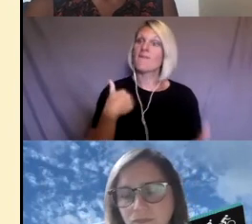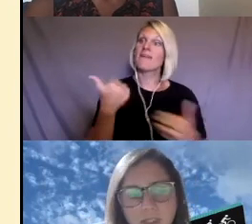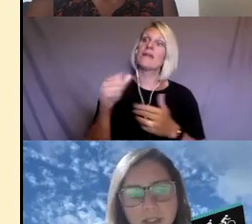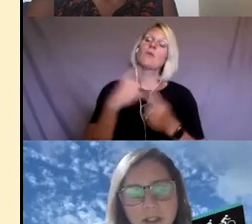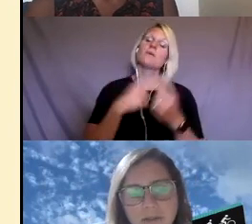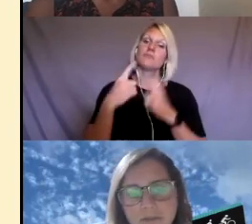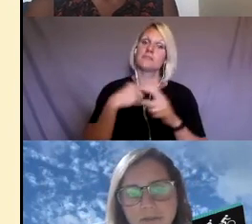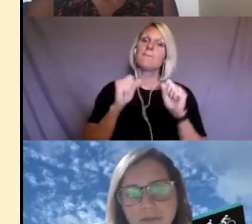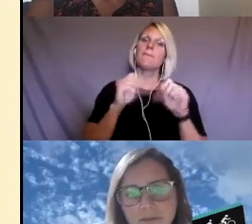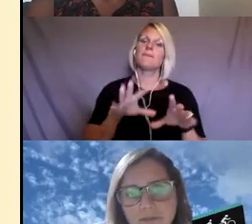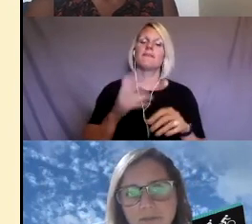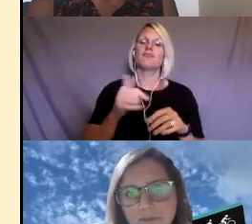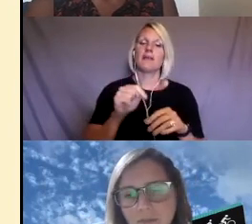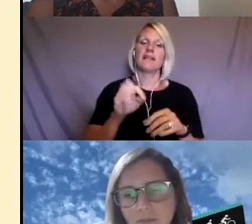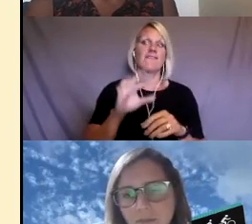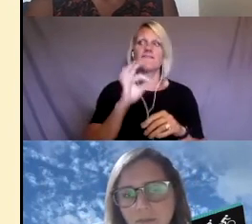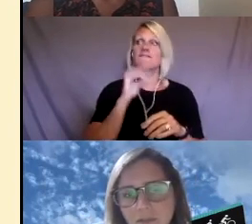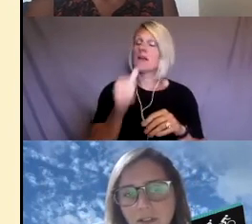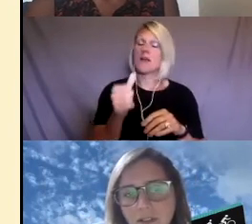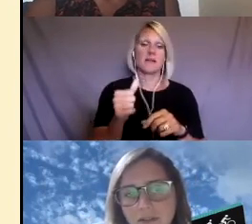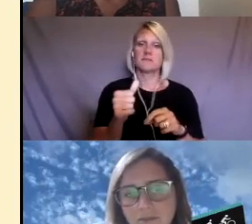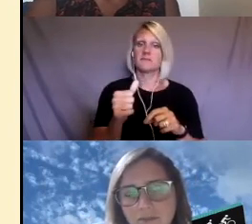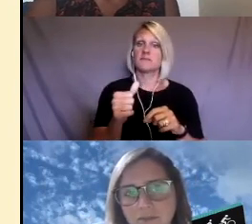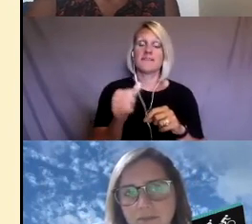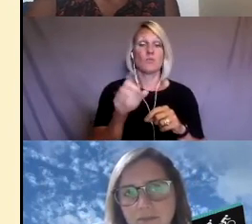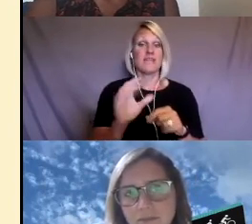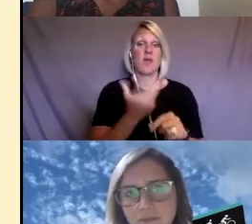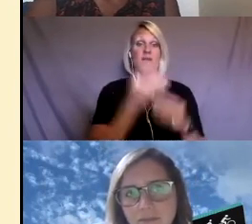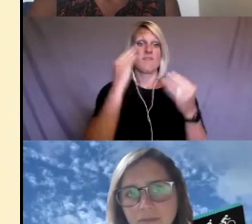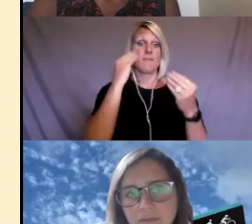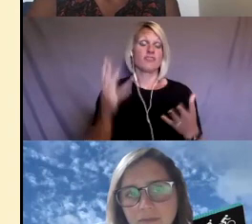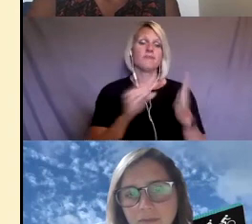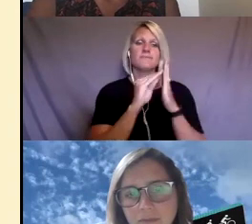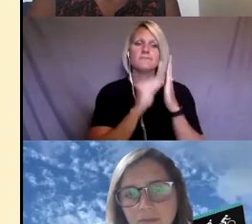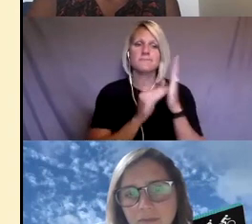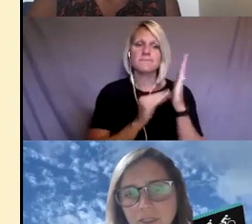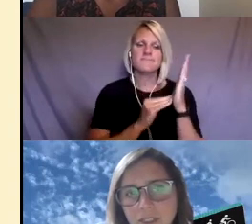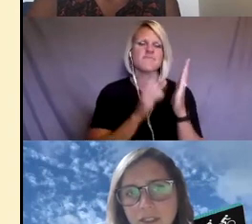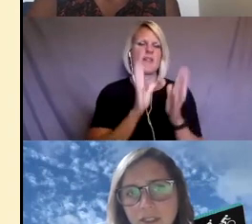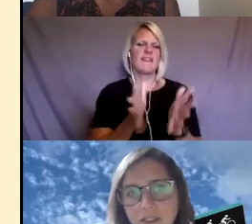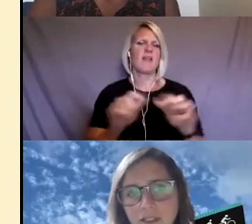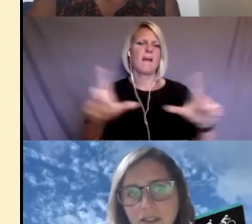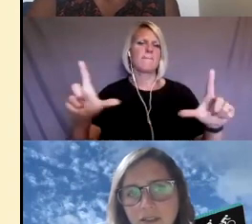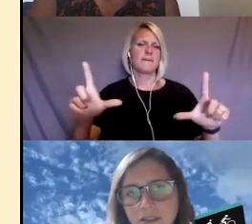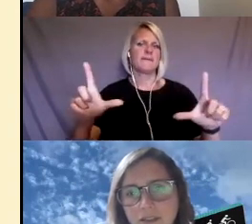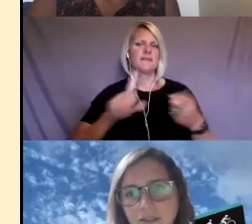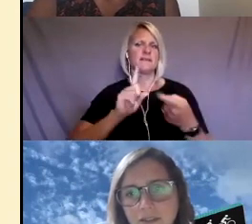If not, then if you need our information, take it down. We'll leave it up